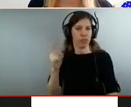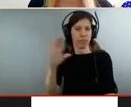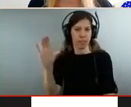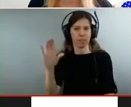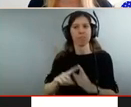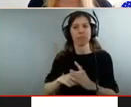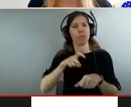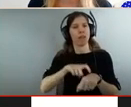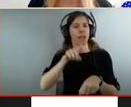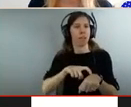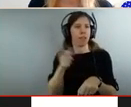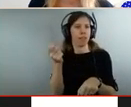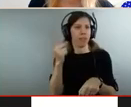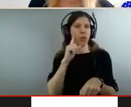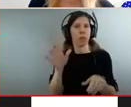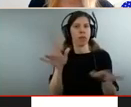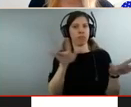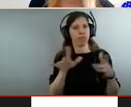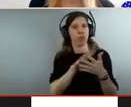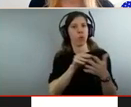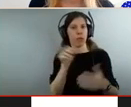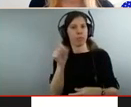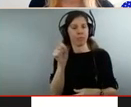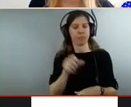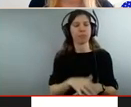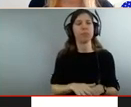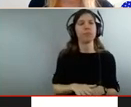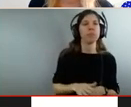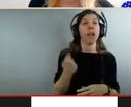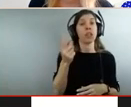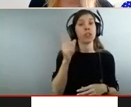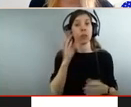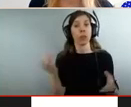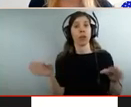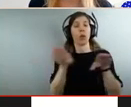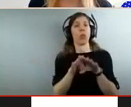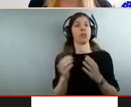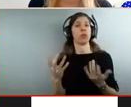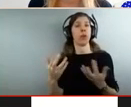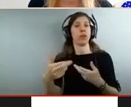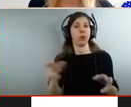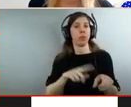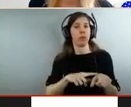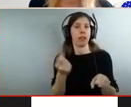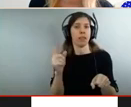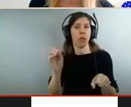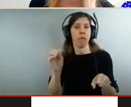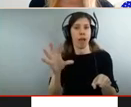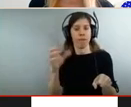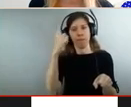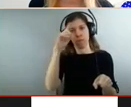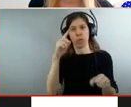and we'll be recording the webinar. We will close the waiting room at 11:05 for new people